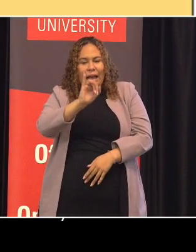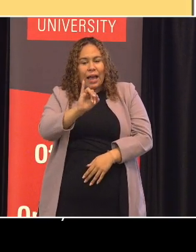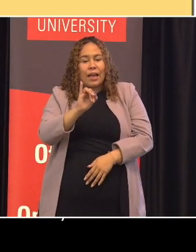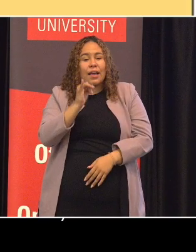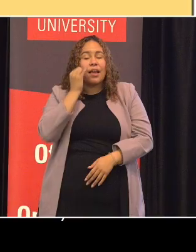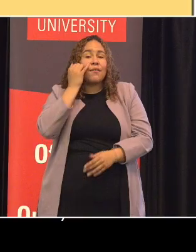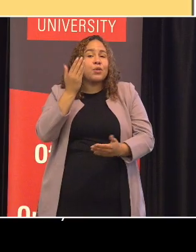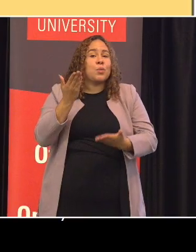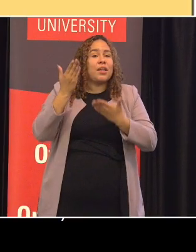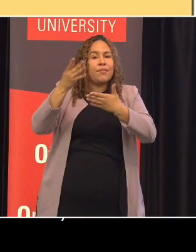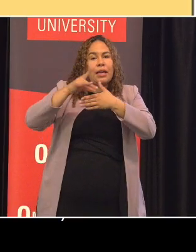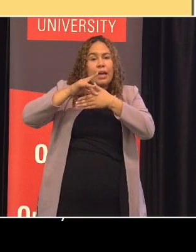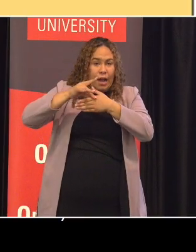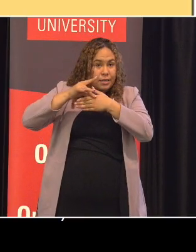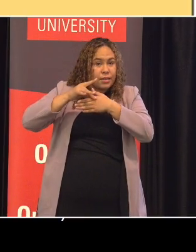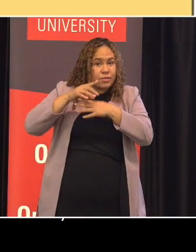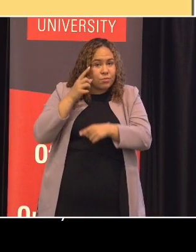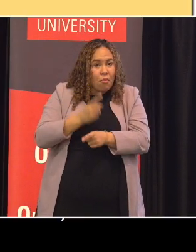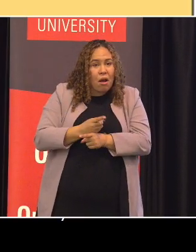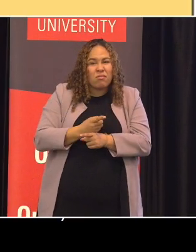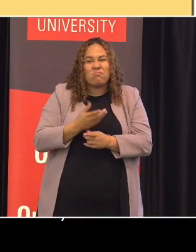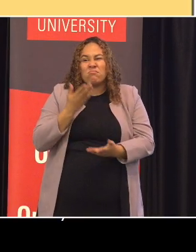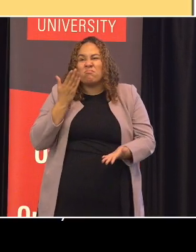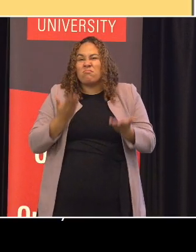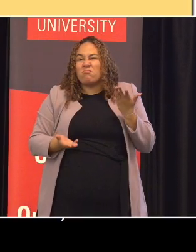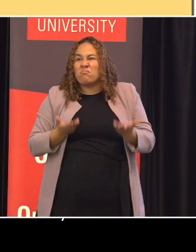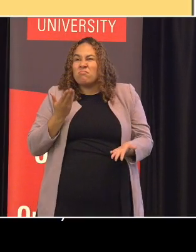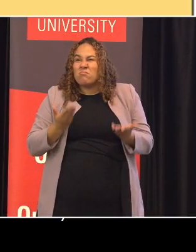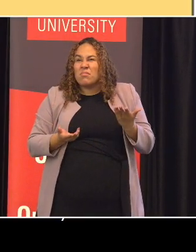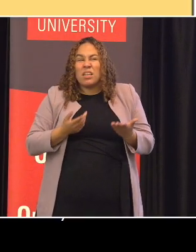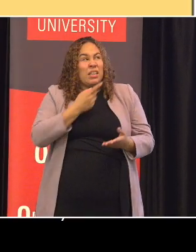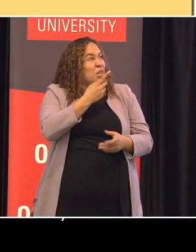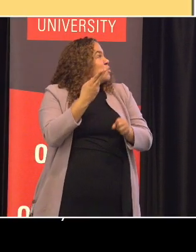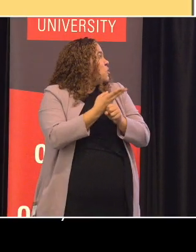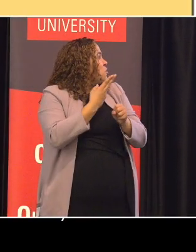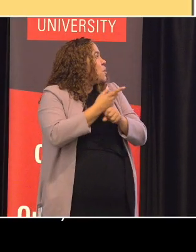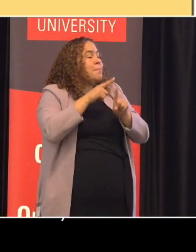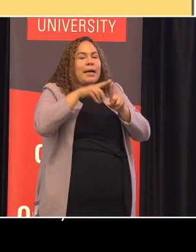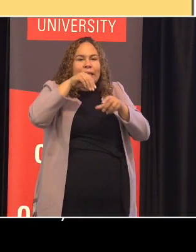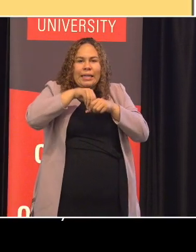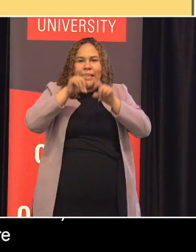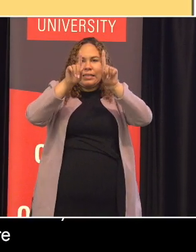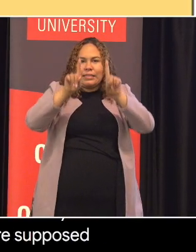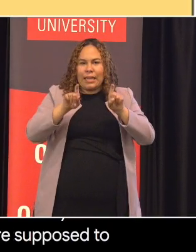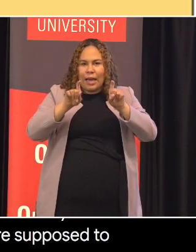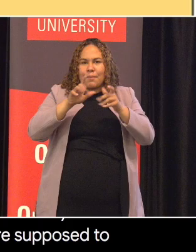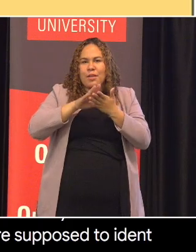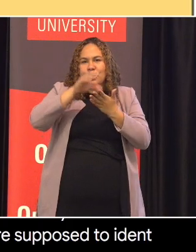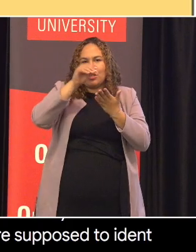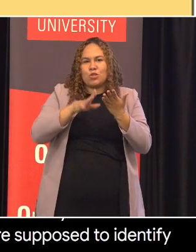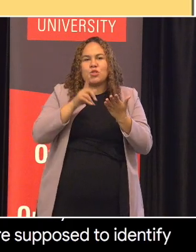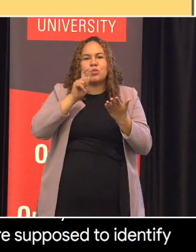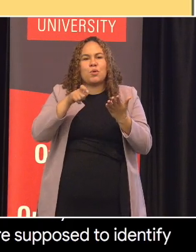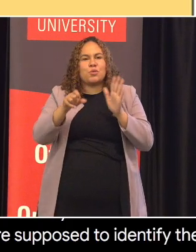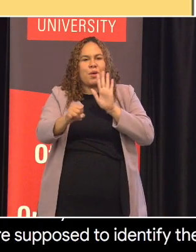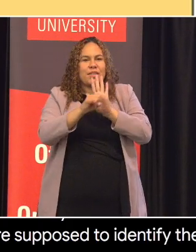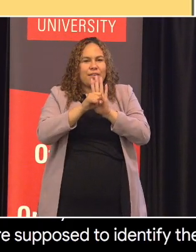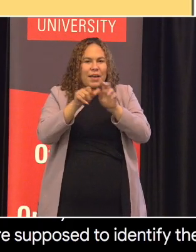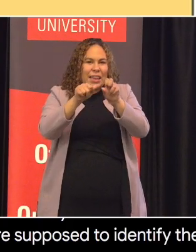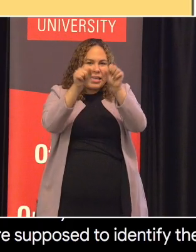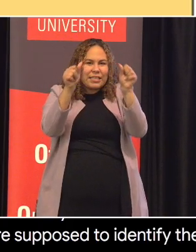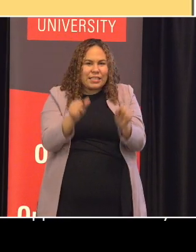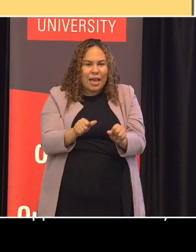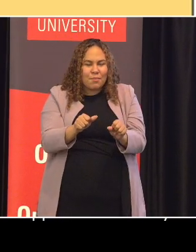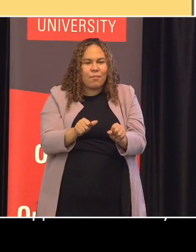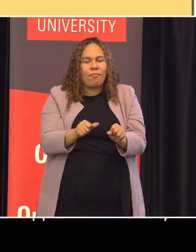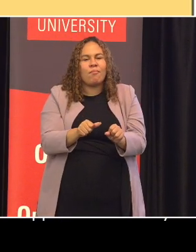you give it a context, right? Maybe this is what I'm using, but it's in an exam, and the students are supposed to identify the shape,